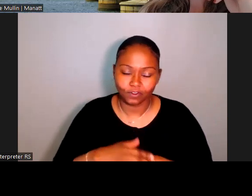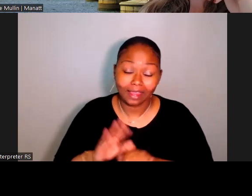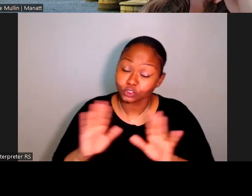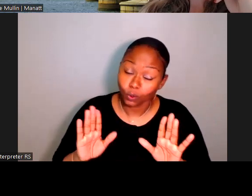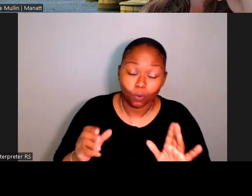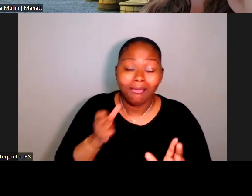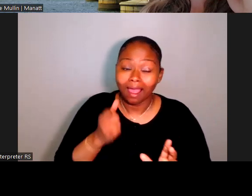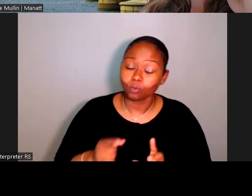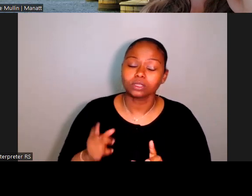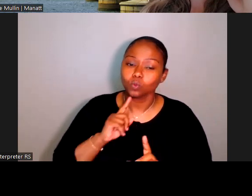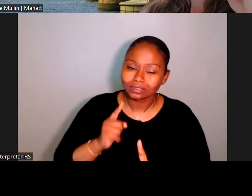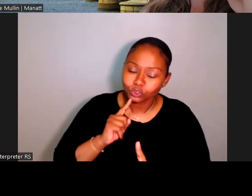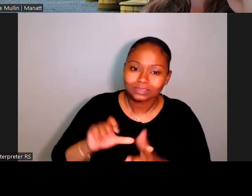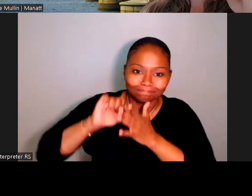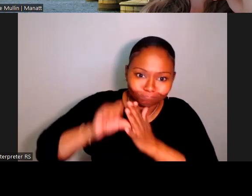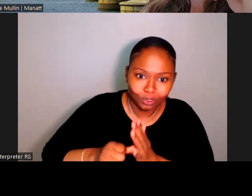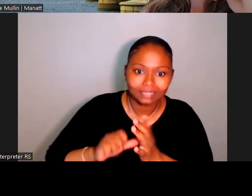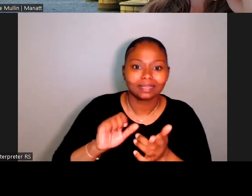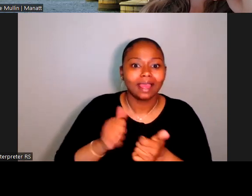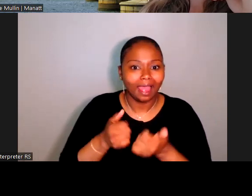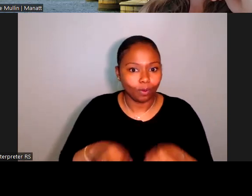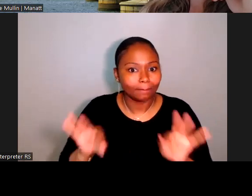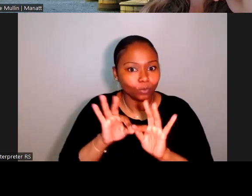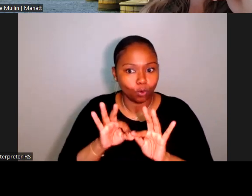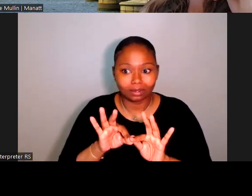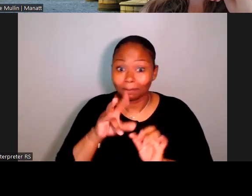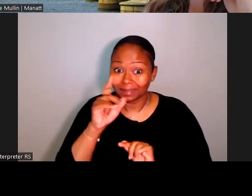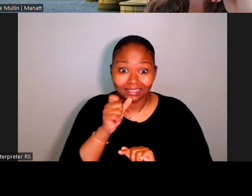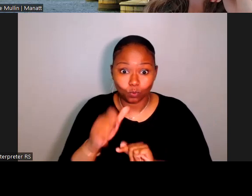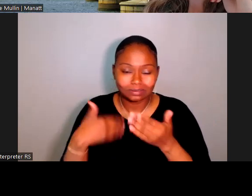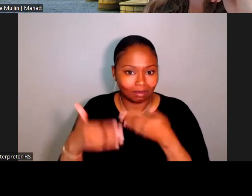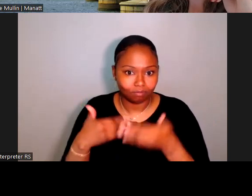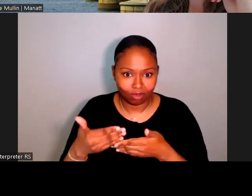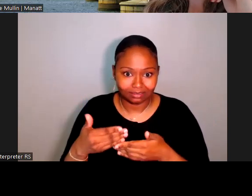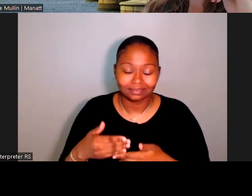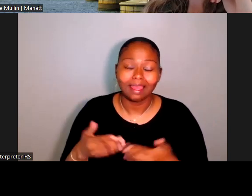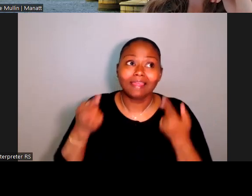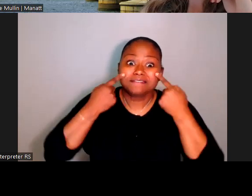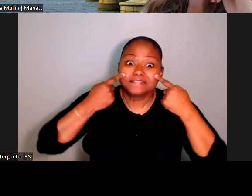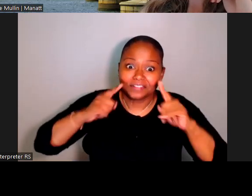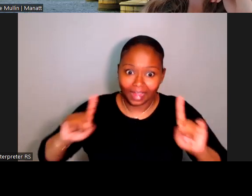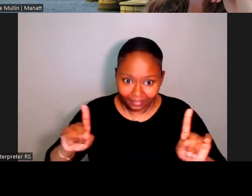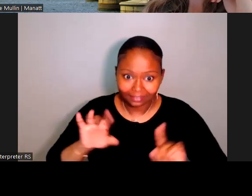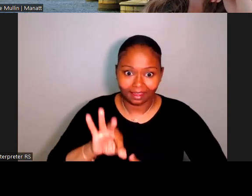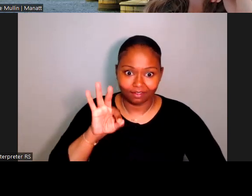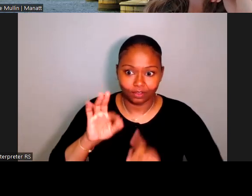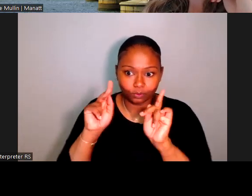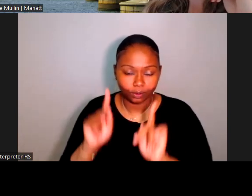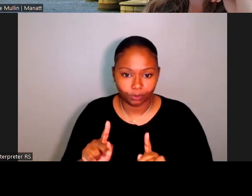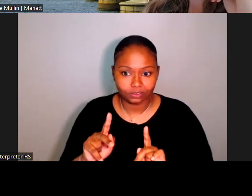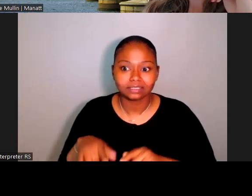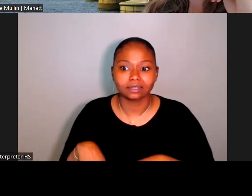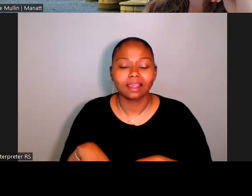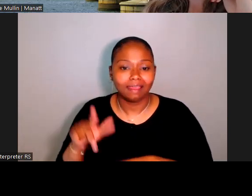want to point out how important this is, because there was no process. And finally, I found a person at the LA County Department of